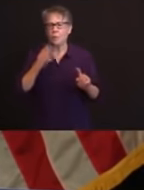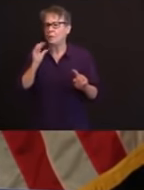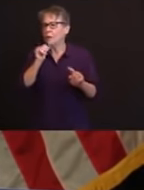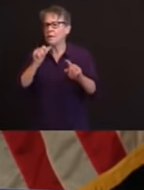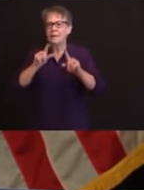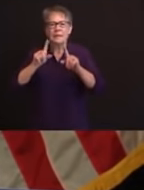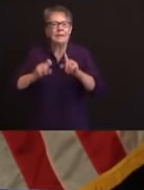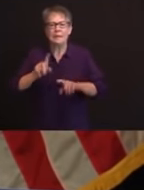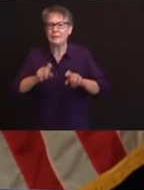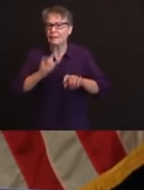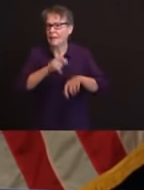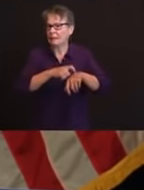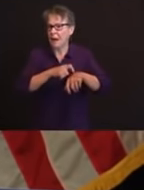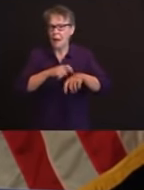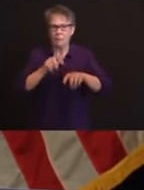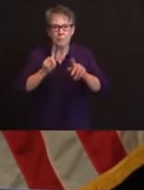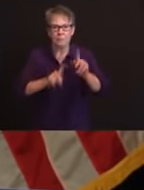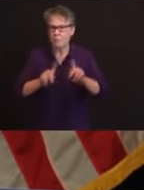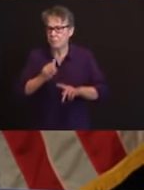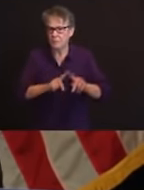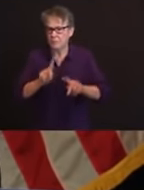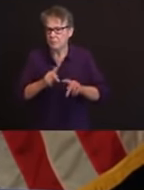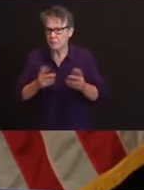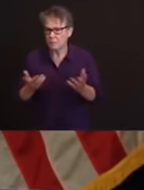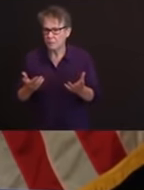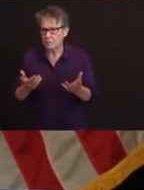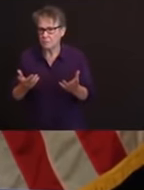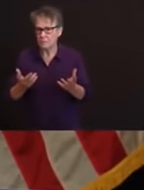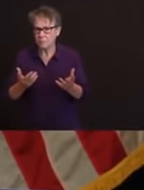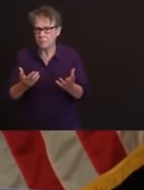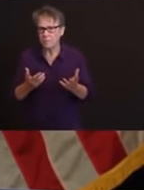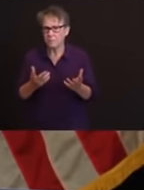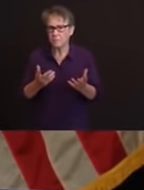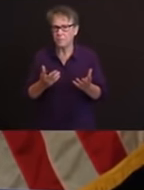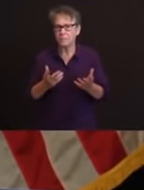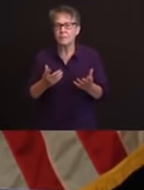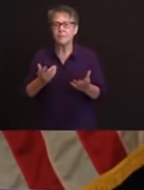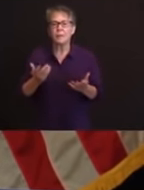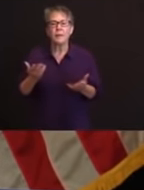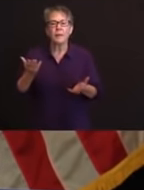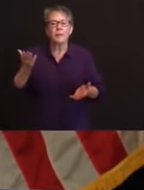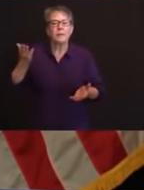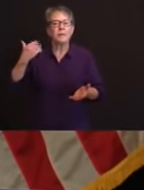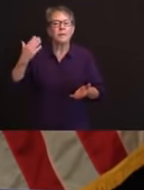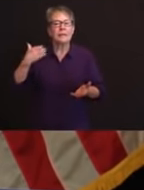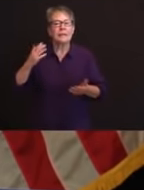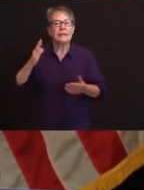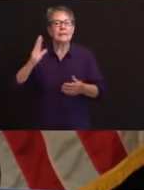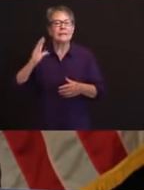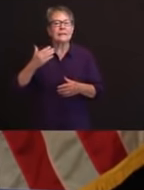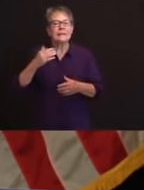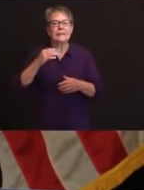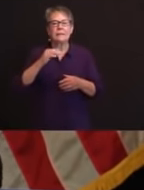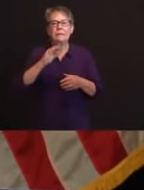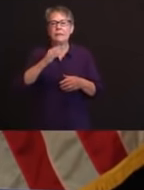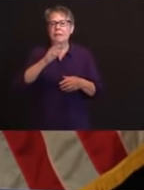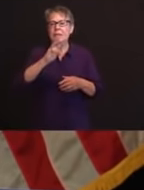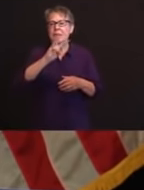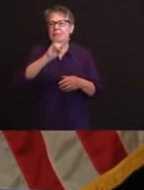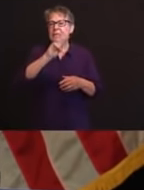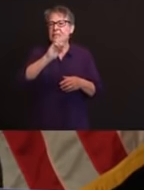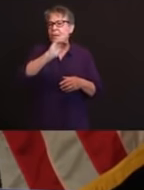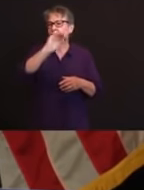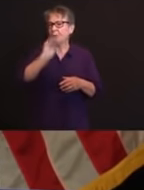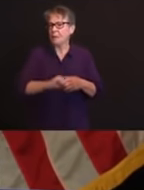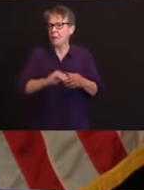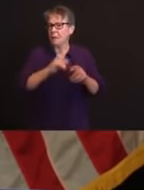We peaked out at close to 60% positivity back then, and that is a sign that we weren't testing enough, so that we were missing